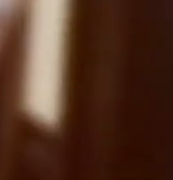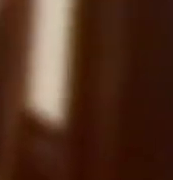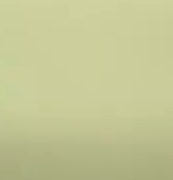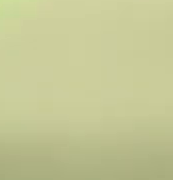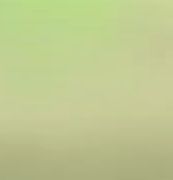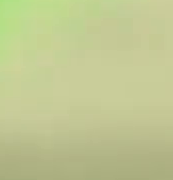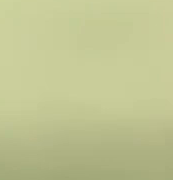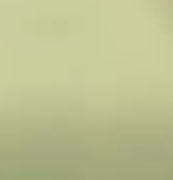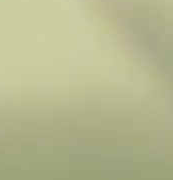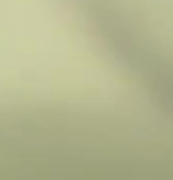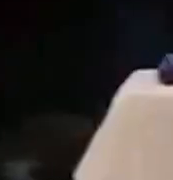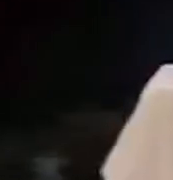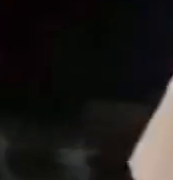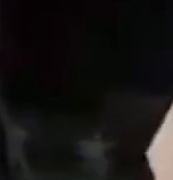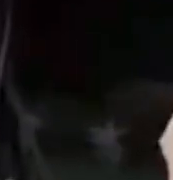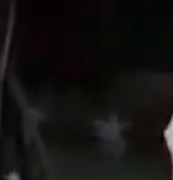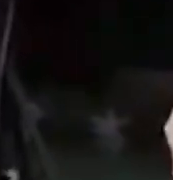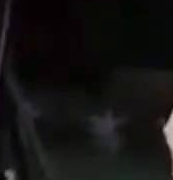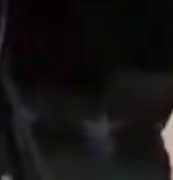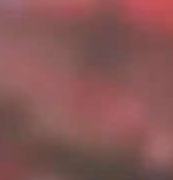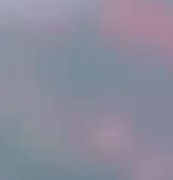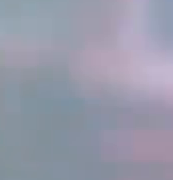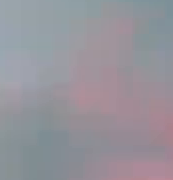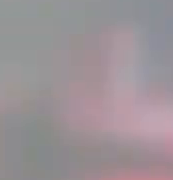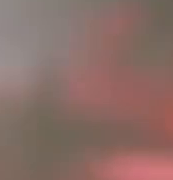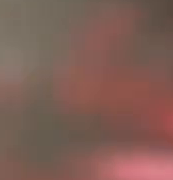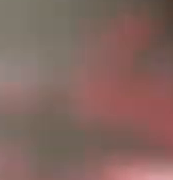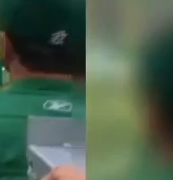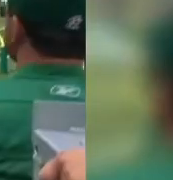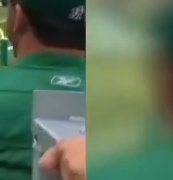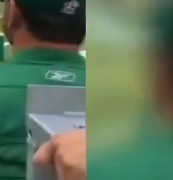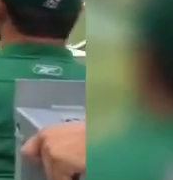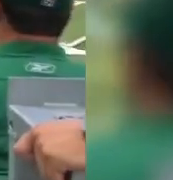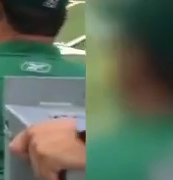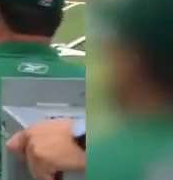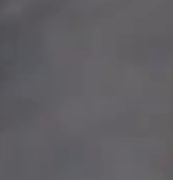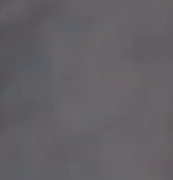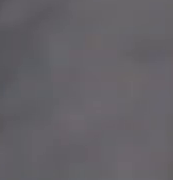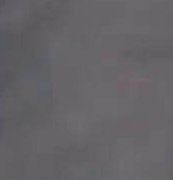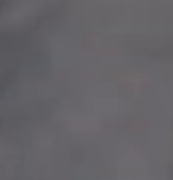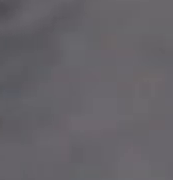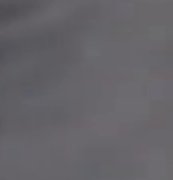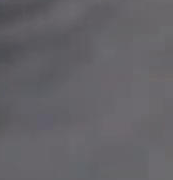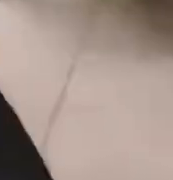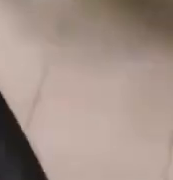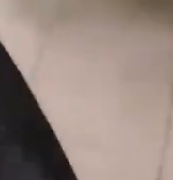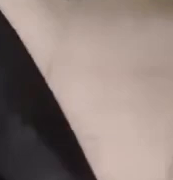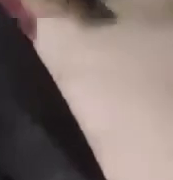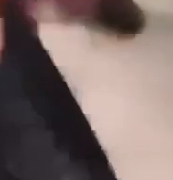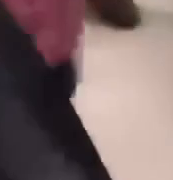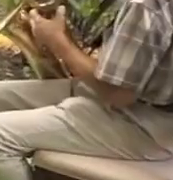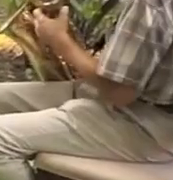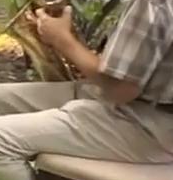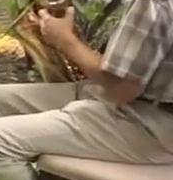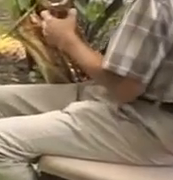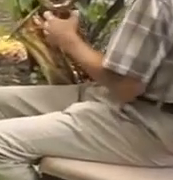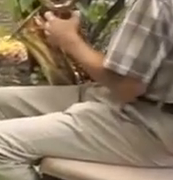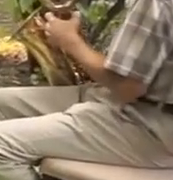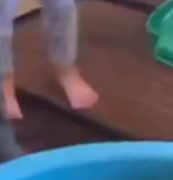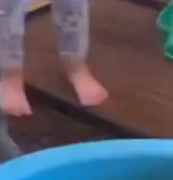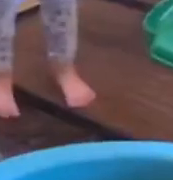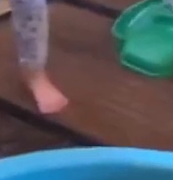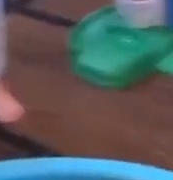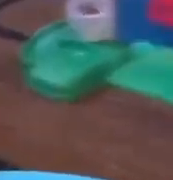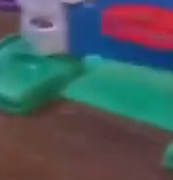To those who want to dance again, cheer again, hug again,